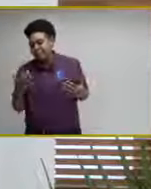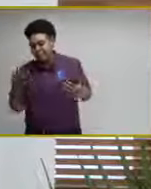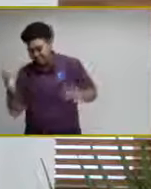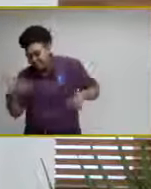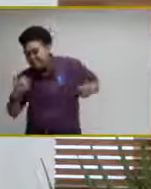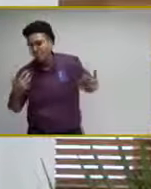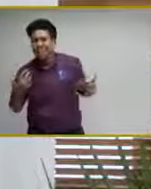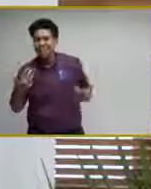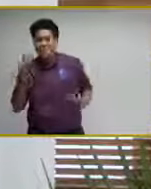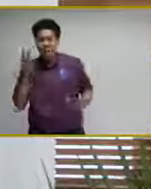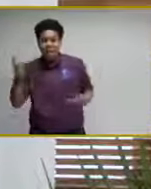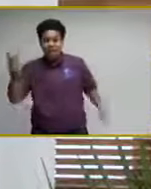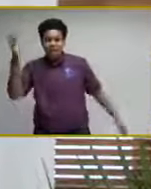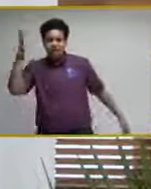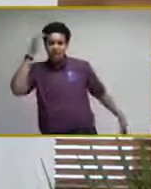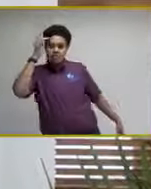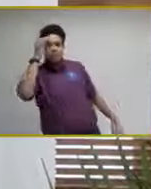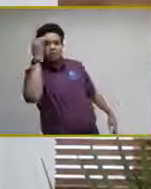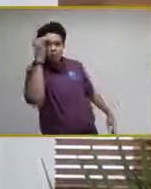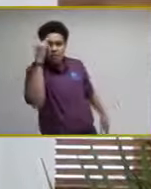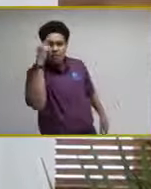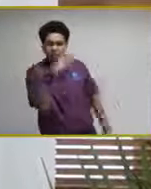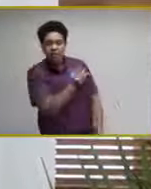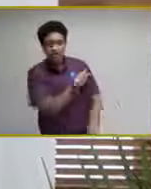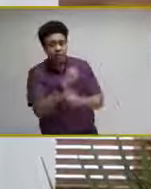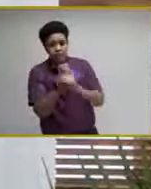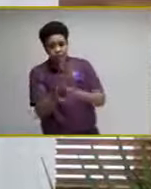station may then become unwell